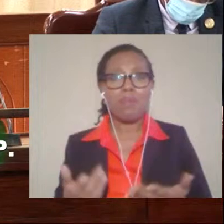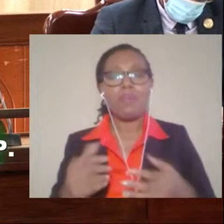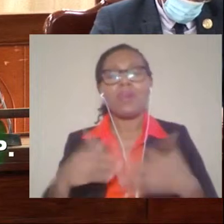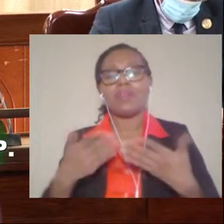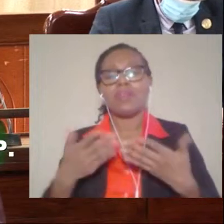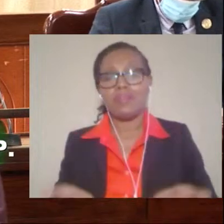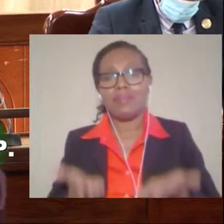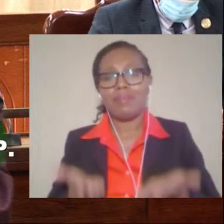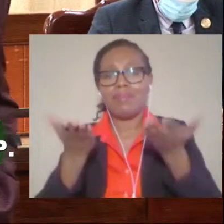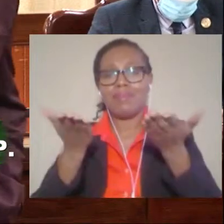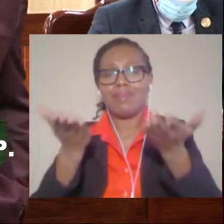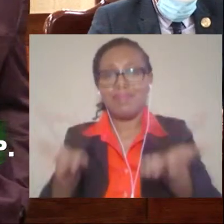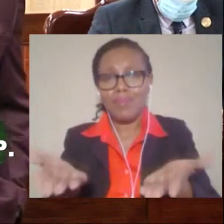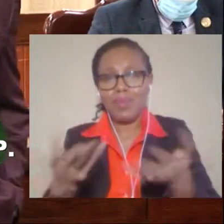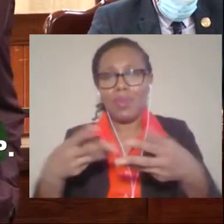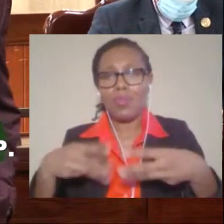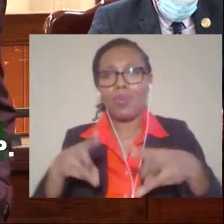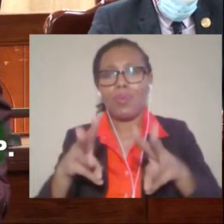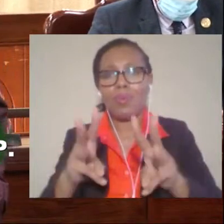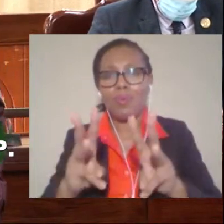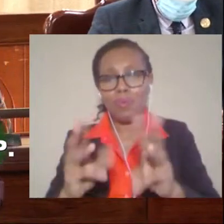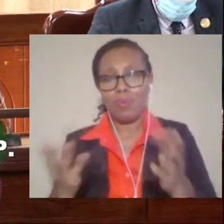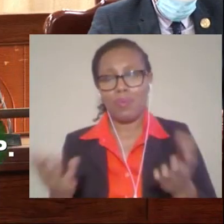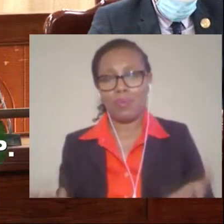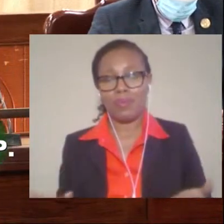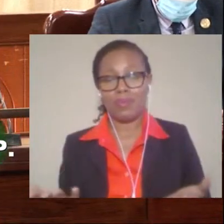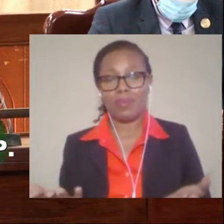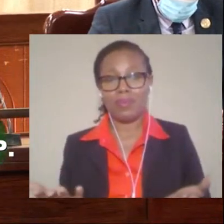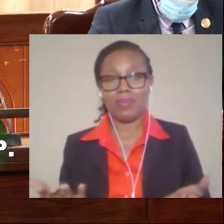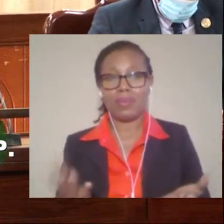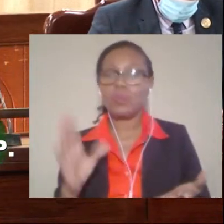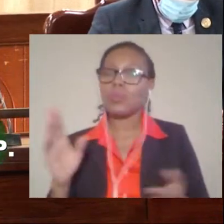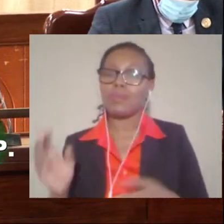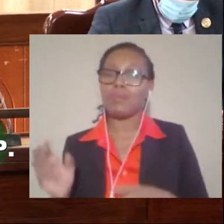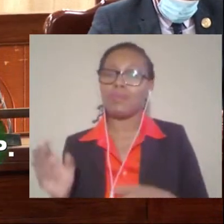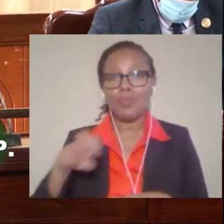incentives. Tourism sector, boom.